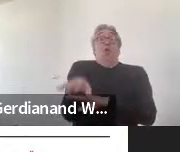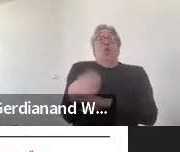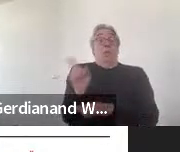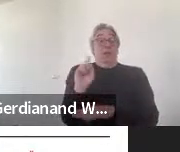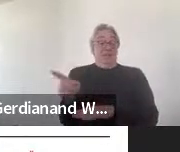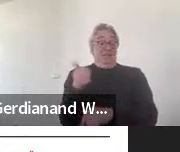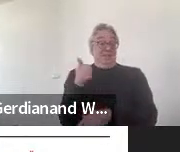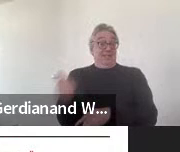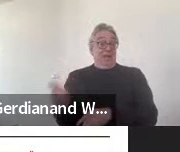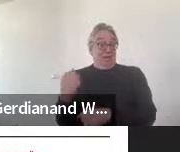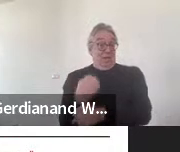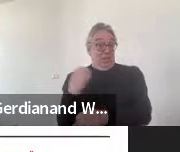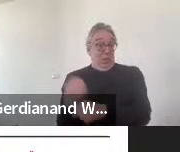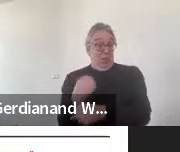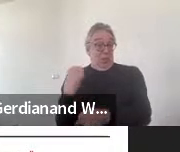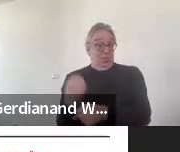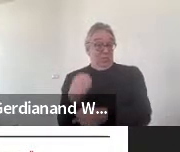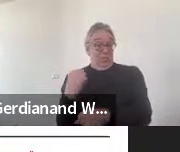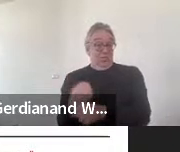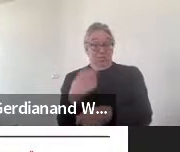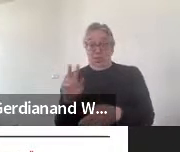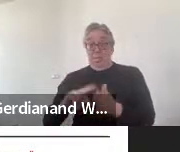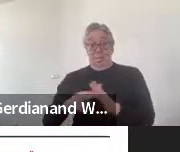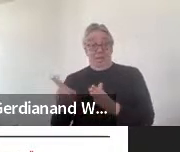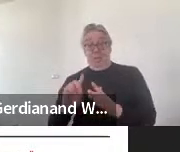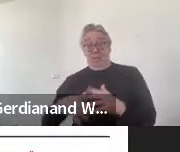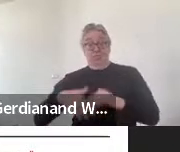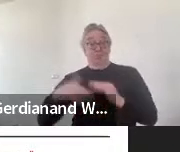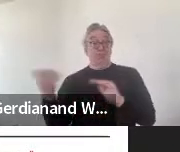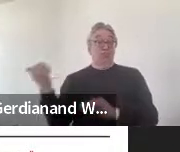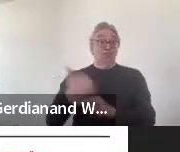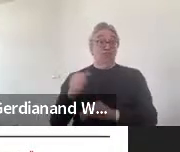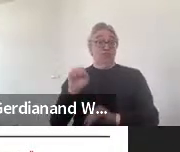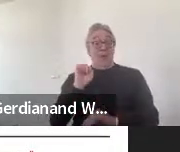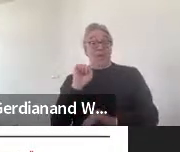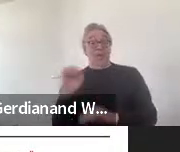means they open up their own business.